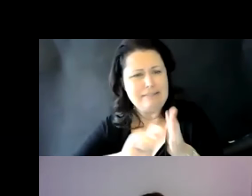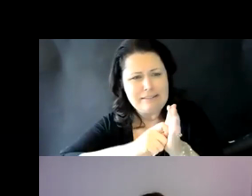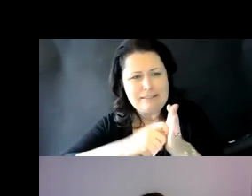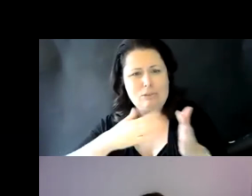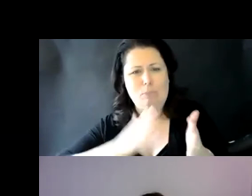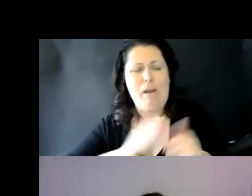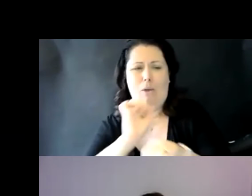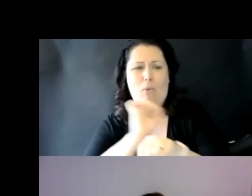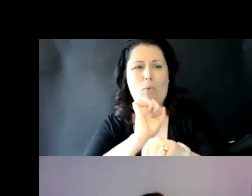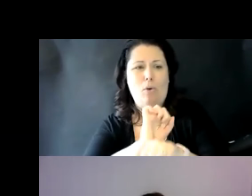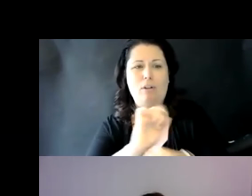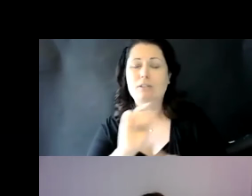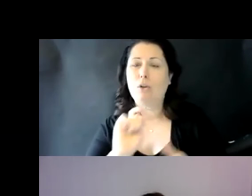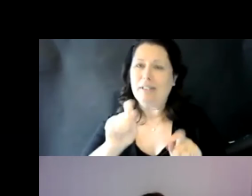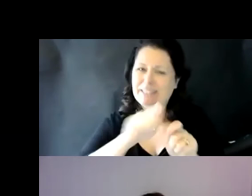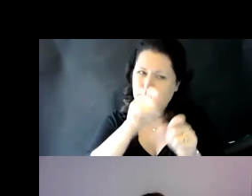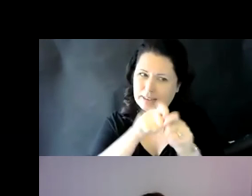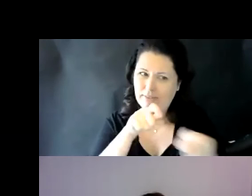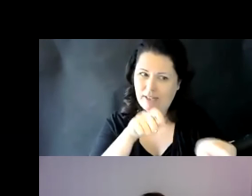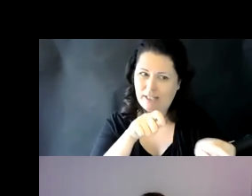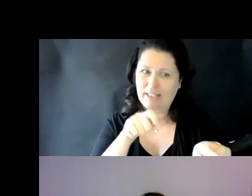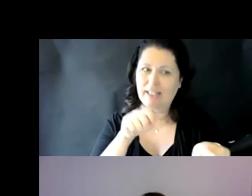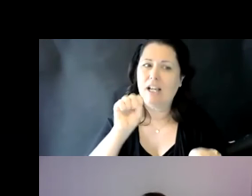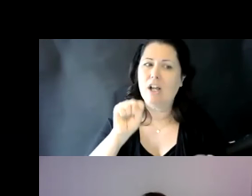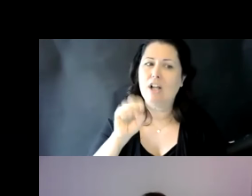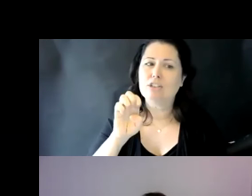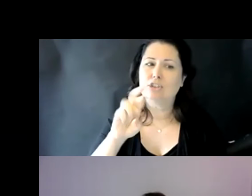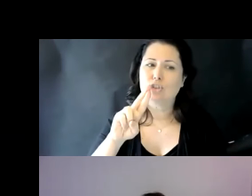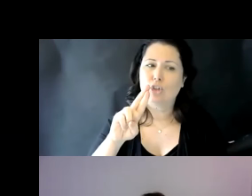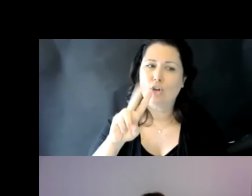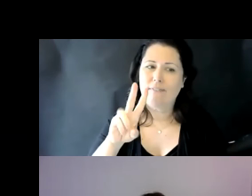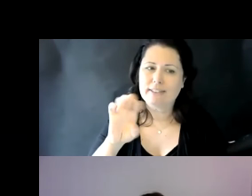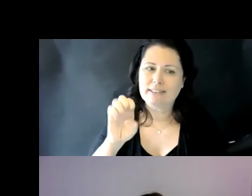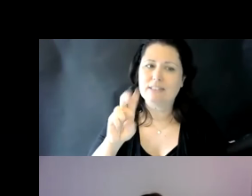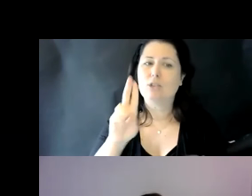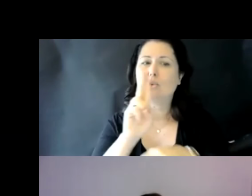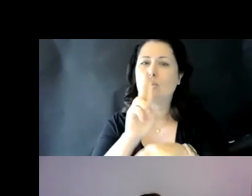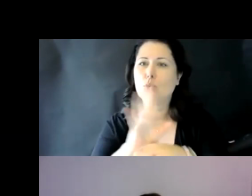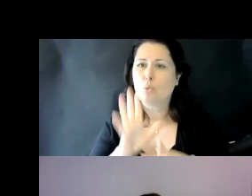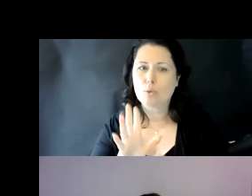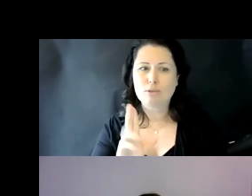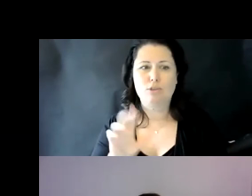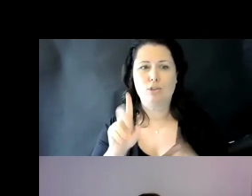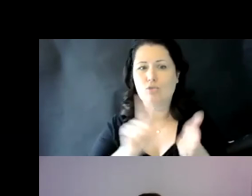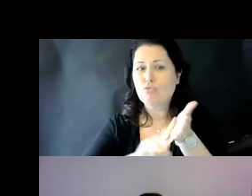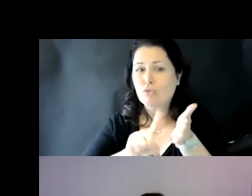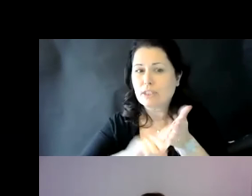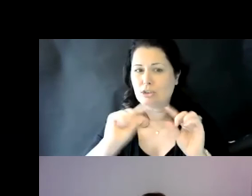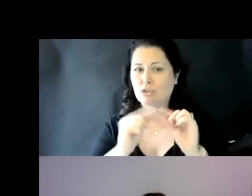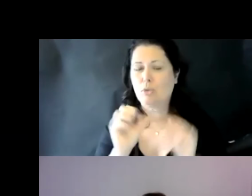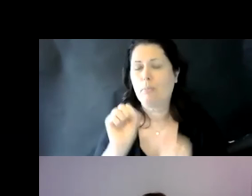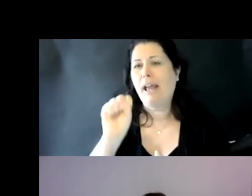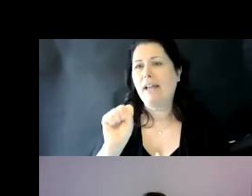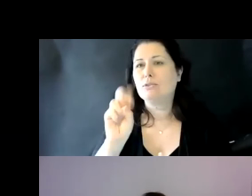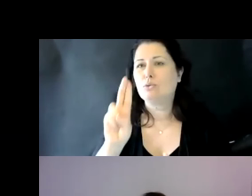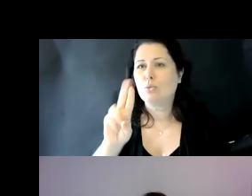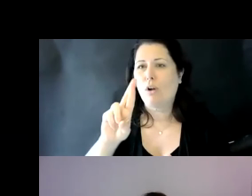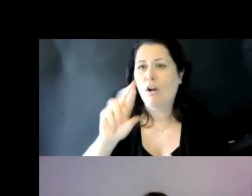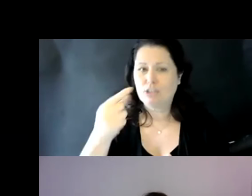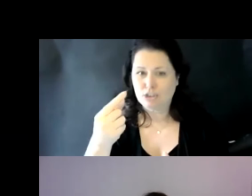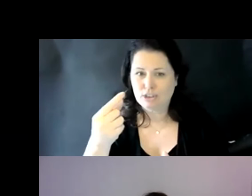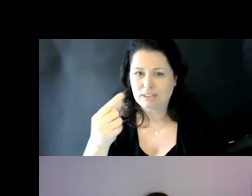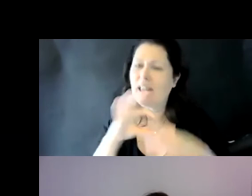want to mention this group here. These are our Service User Research Group, or SURGE, and they're connected with the Aurora Project. And they're a group